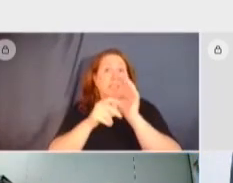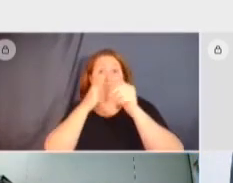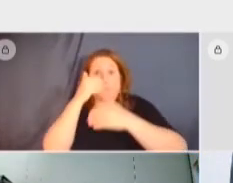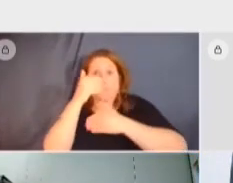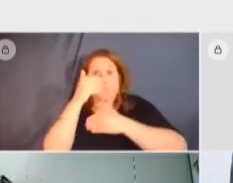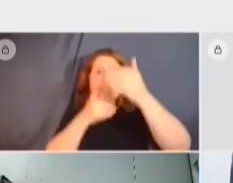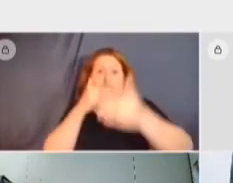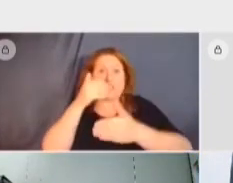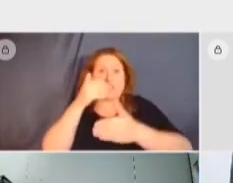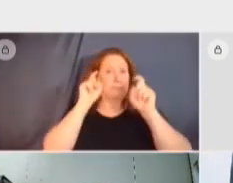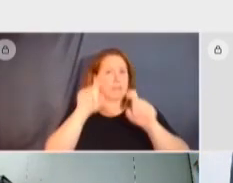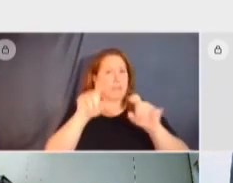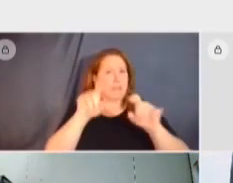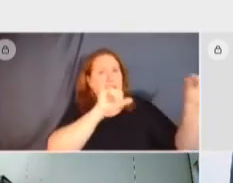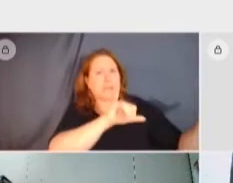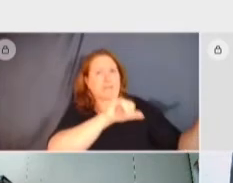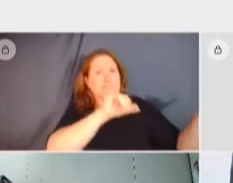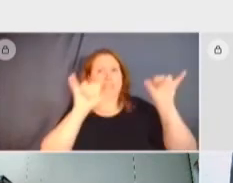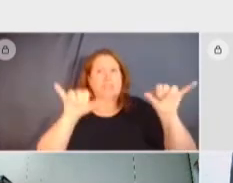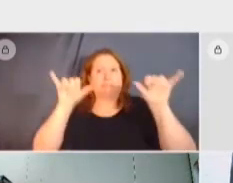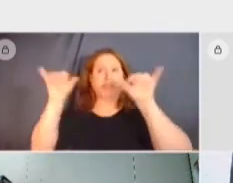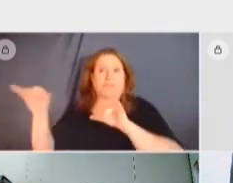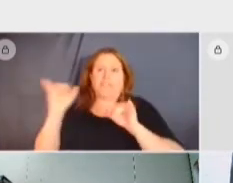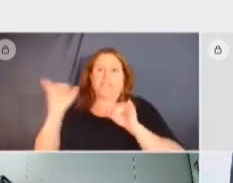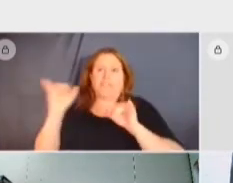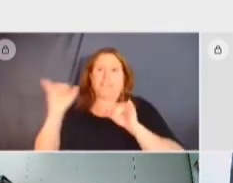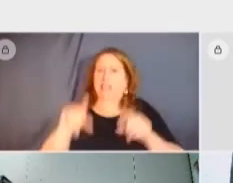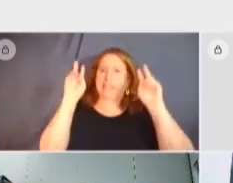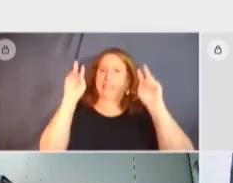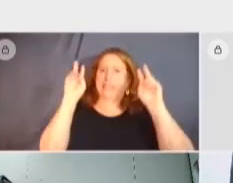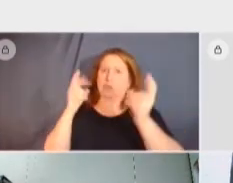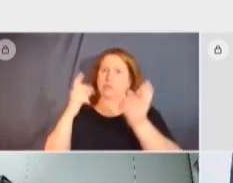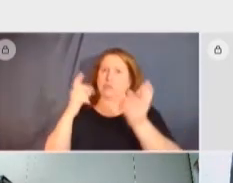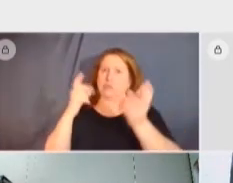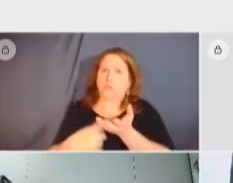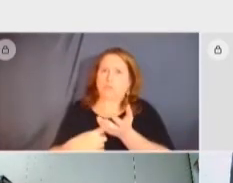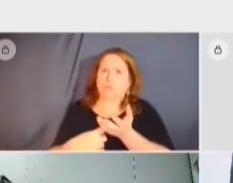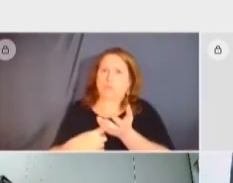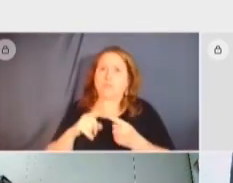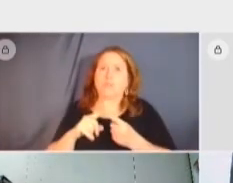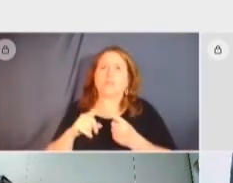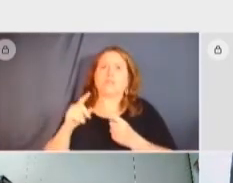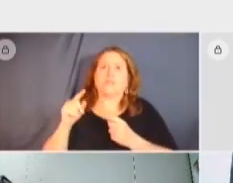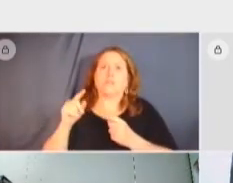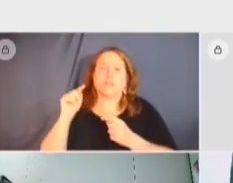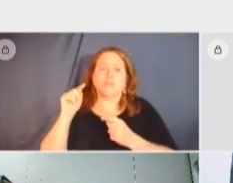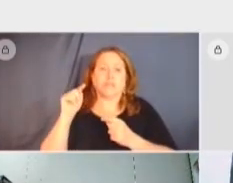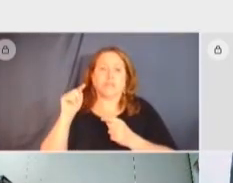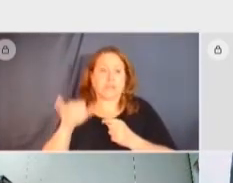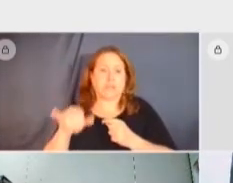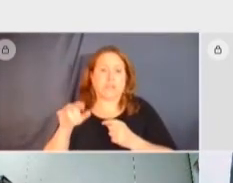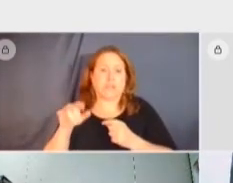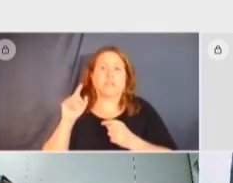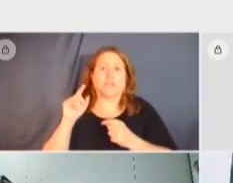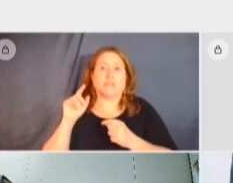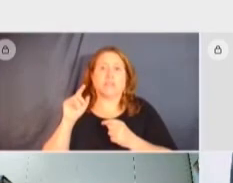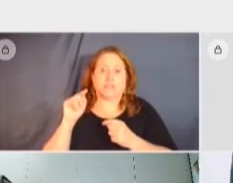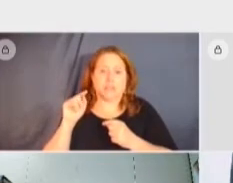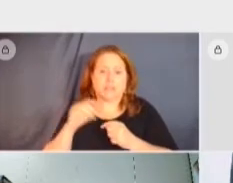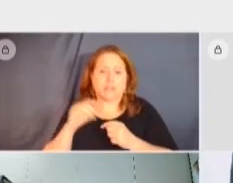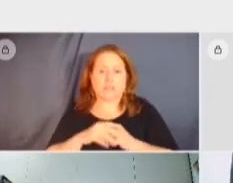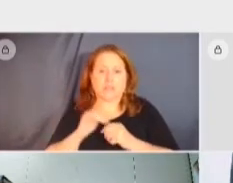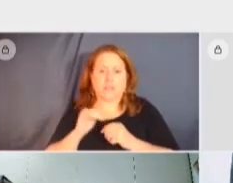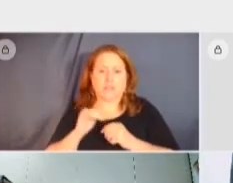for, Tom and Brendan, but I think that, going forward, as we're sending out these guidances to